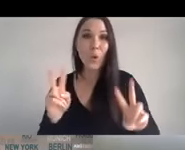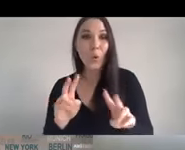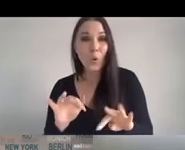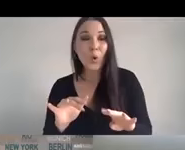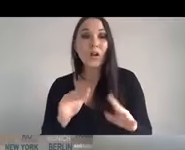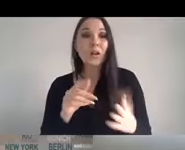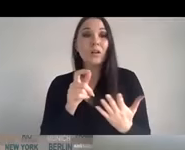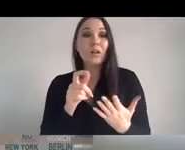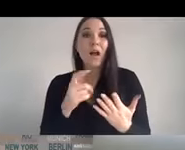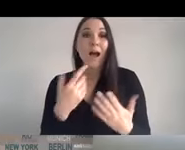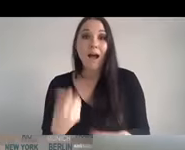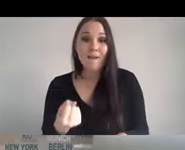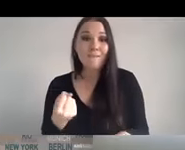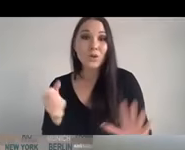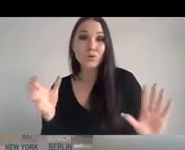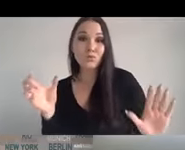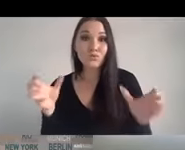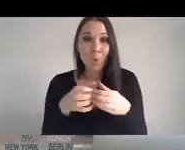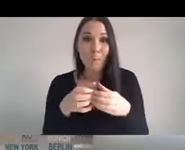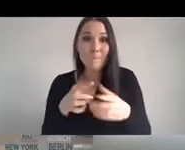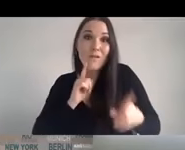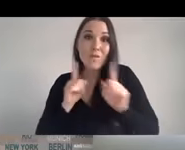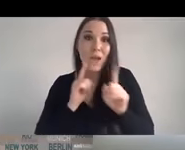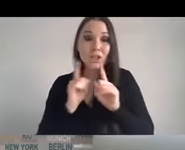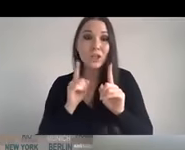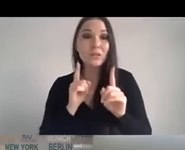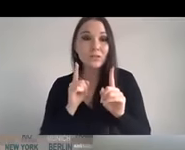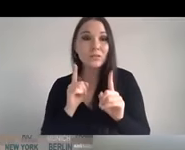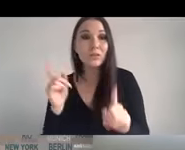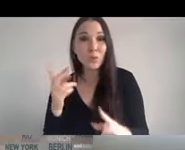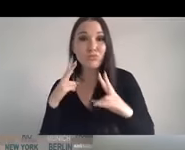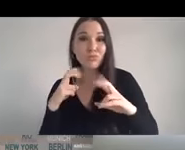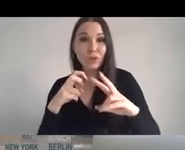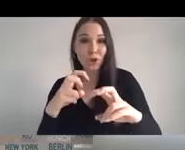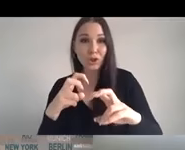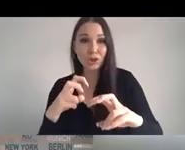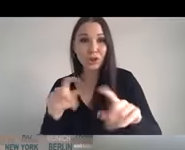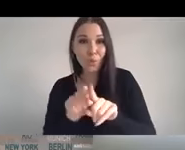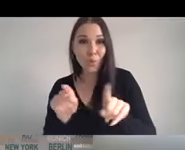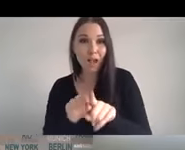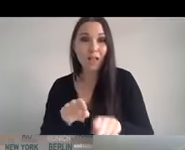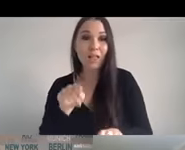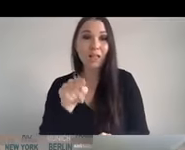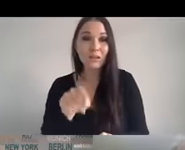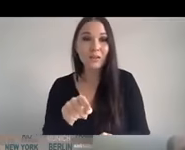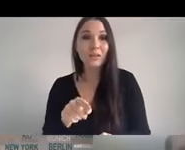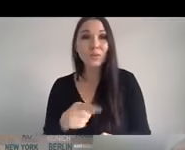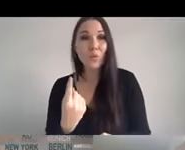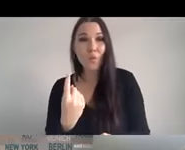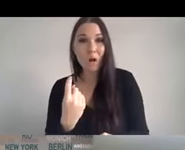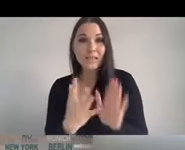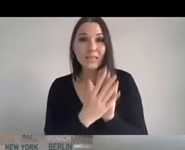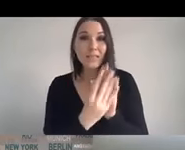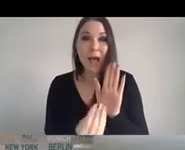that tries to group all this information, and we do some research there as well. So one of the